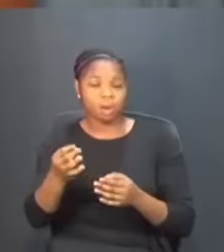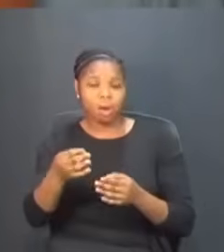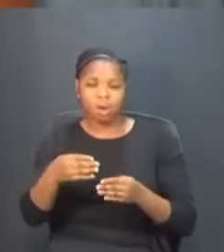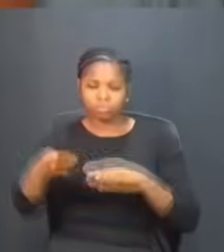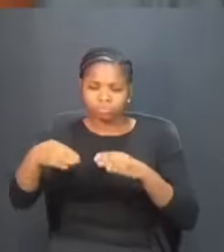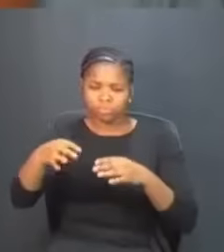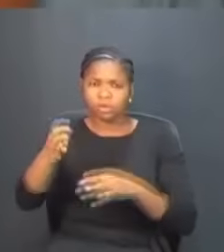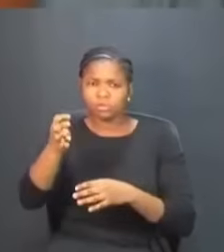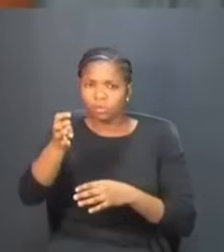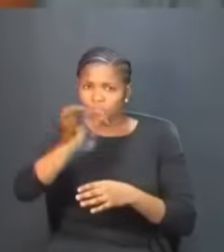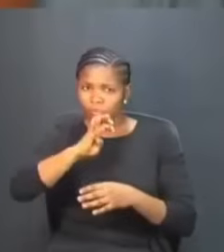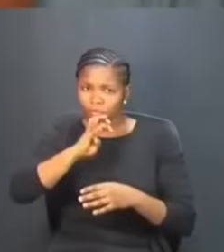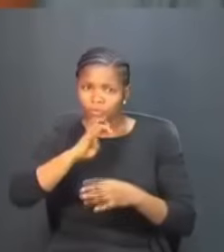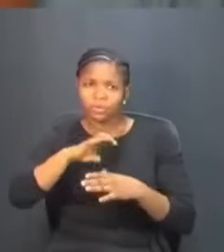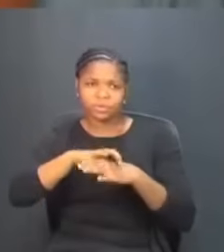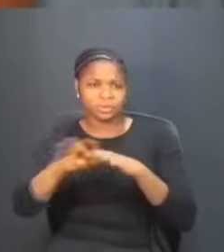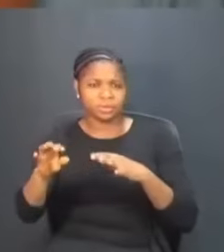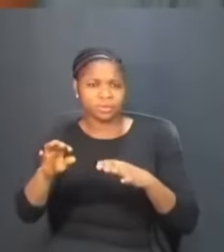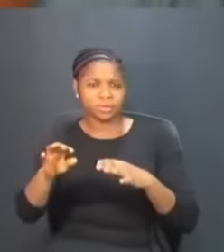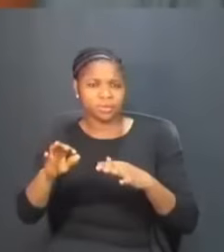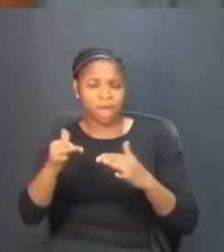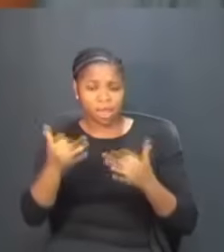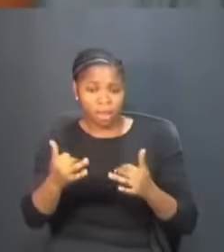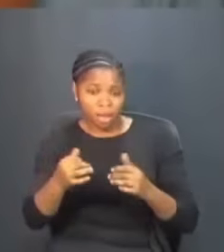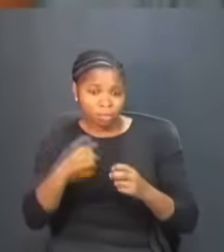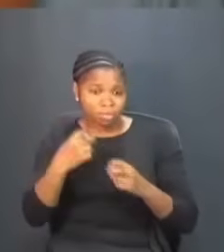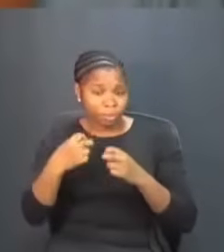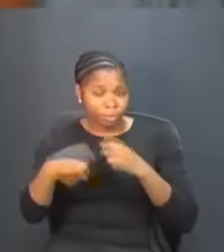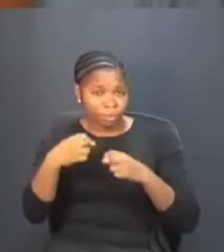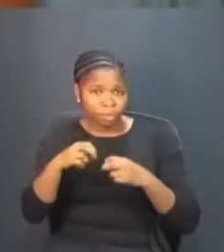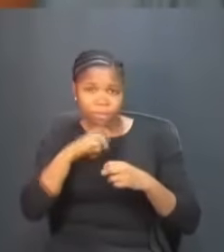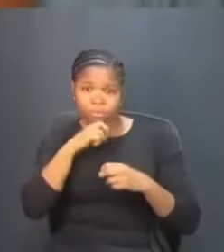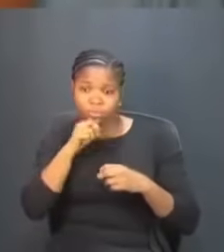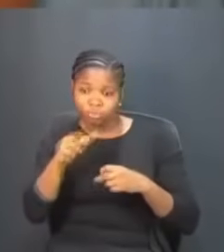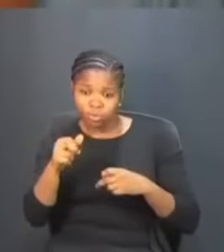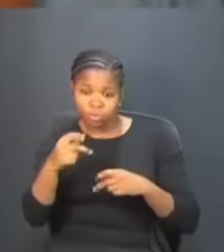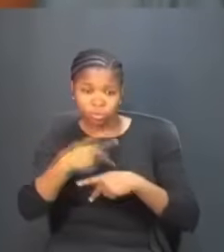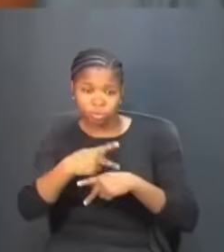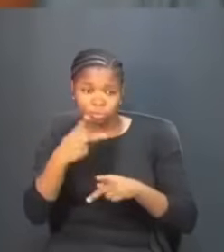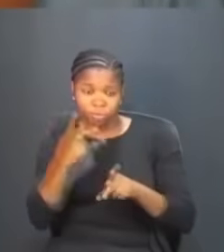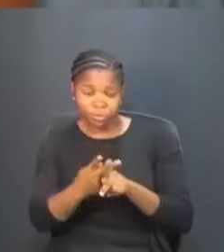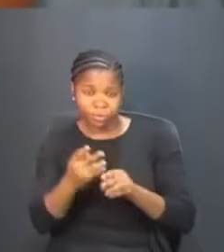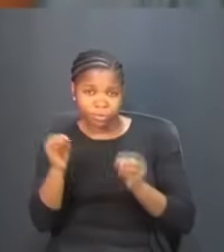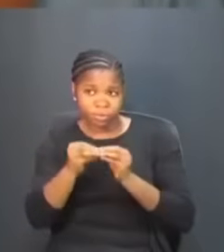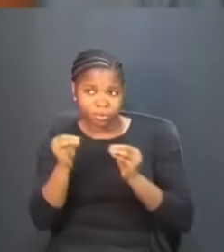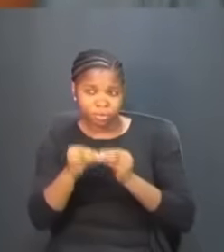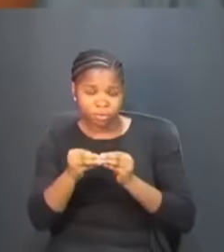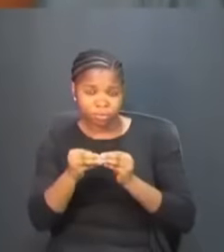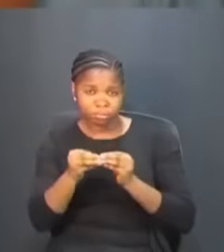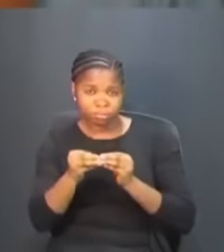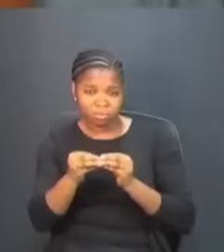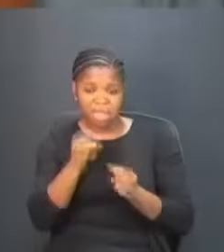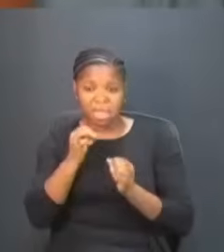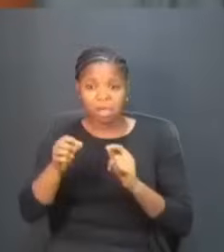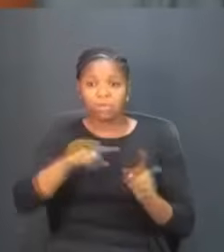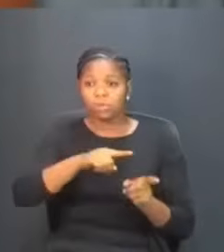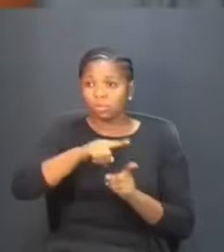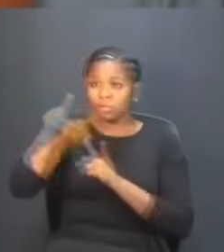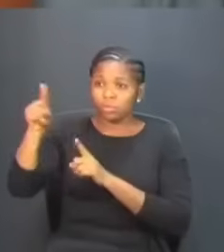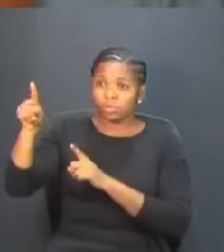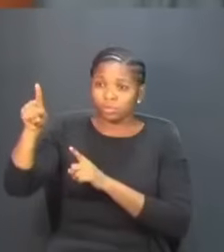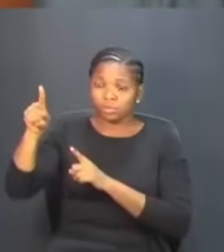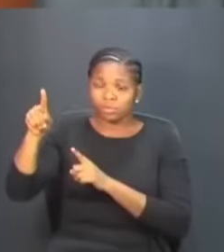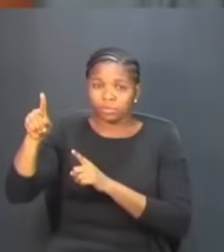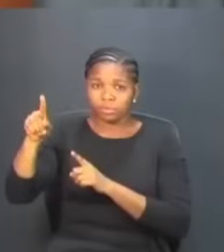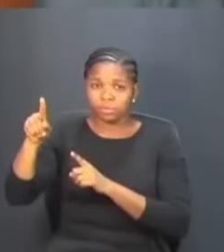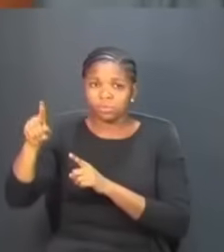problem is not overproduction. Mr. Speaker, if you go to Chamba market, you go to Bundri